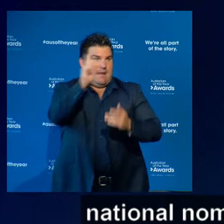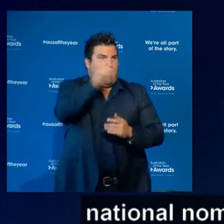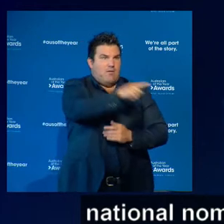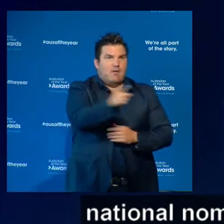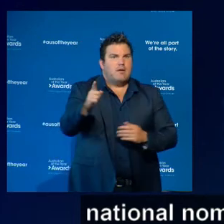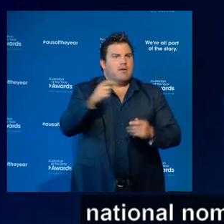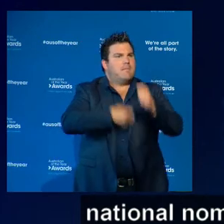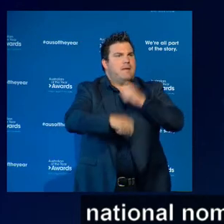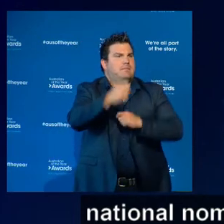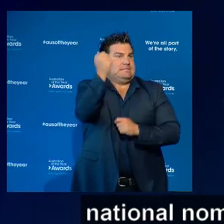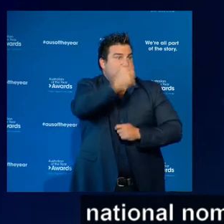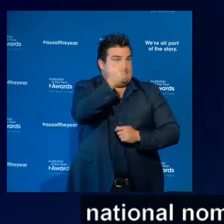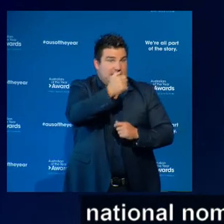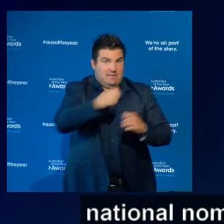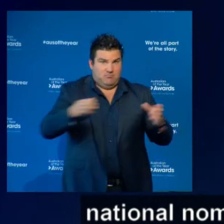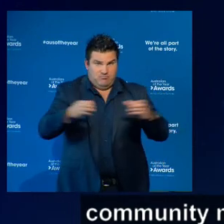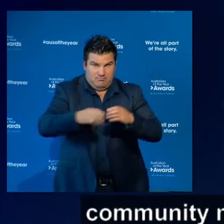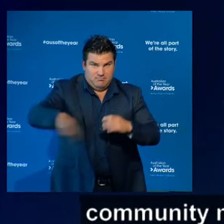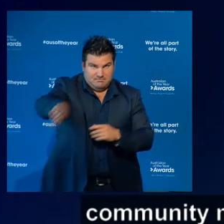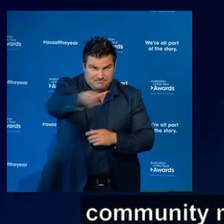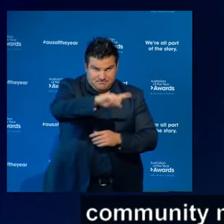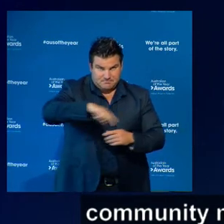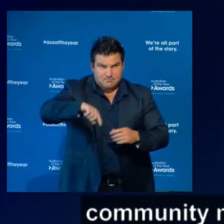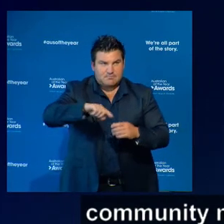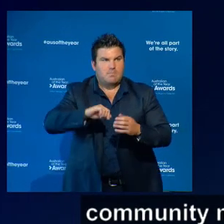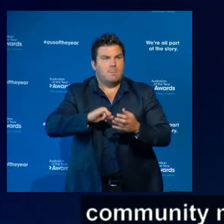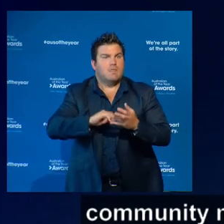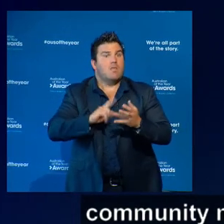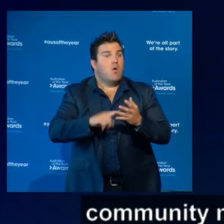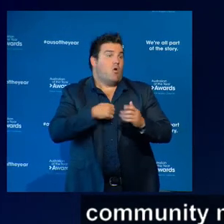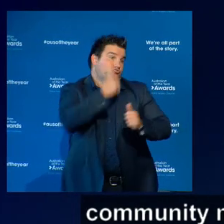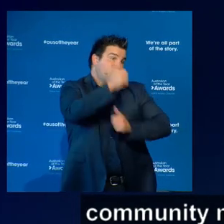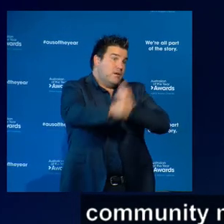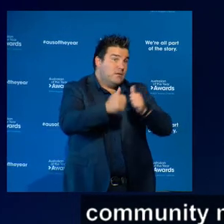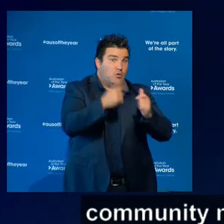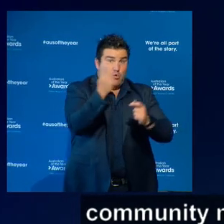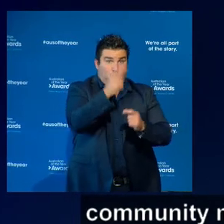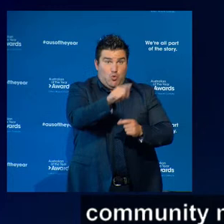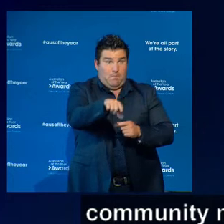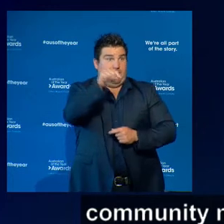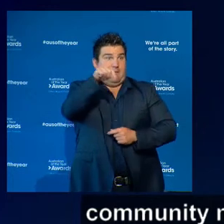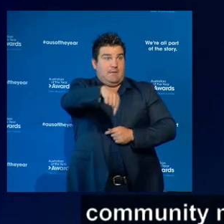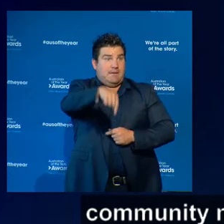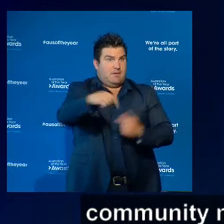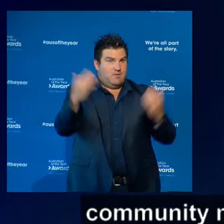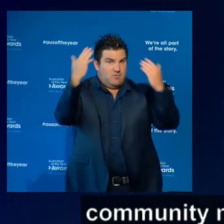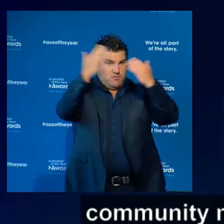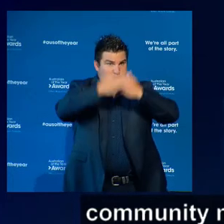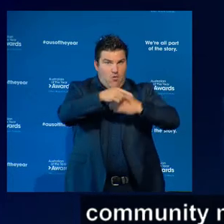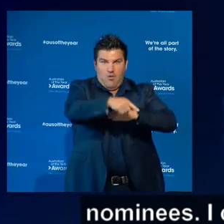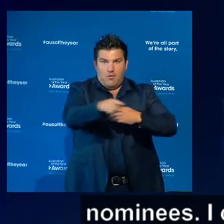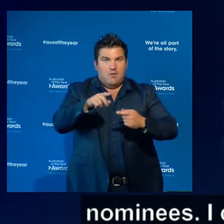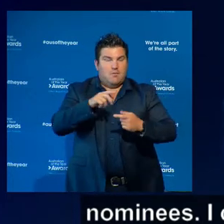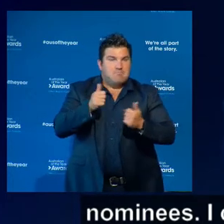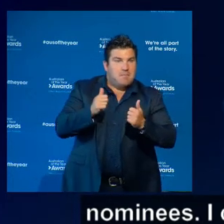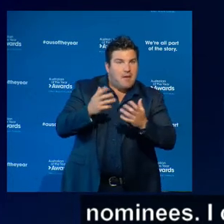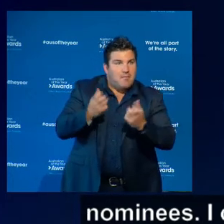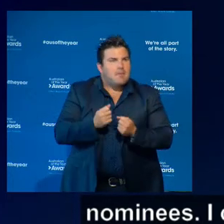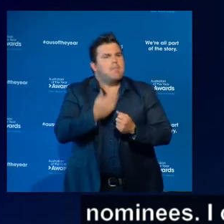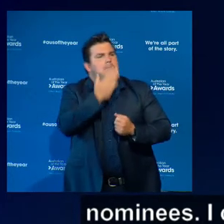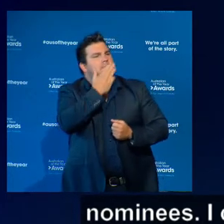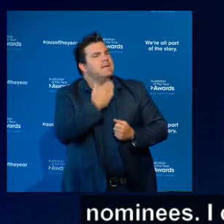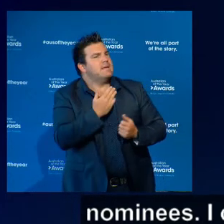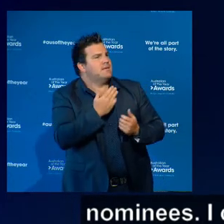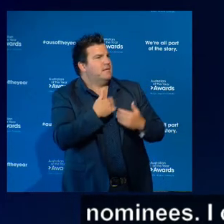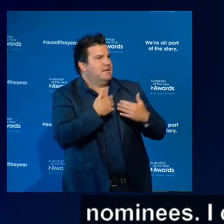nominees. I congratulate each of you on your achievements that have led you here tonight, and please accept